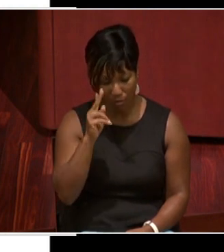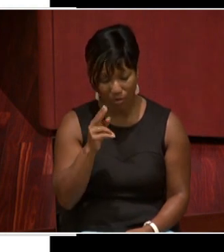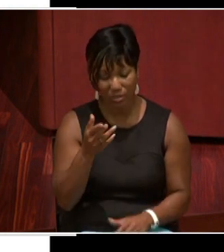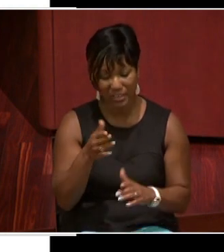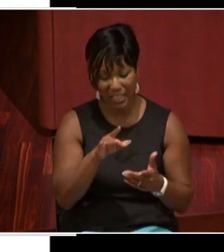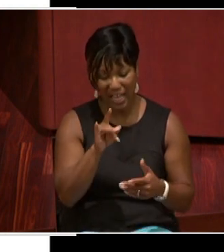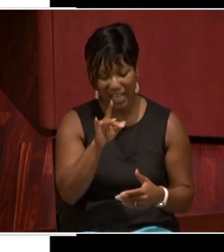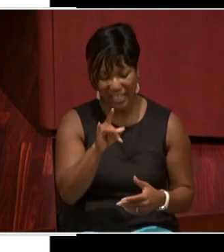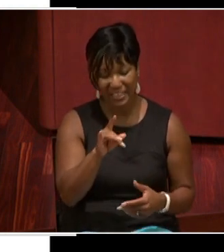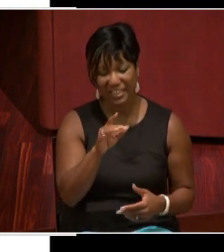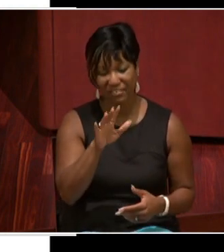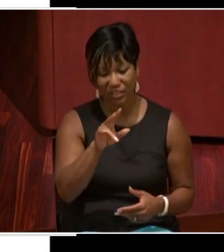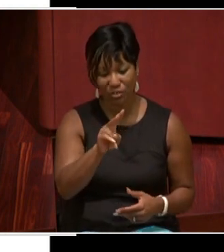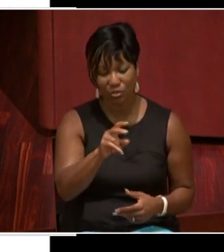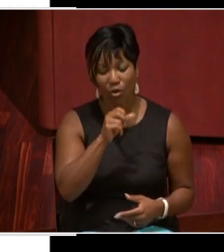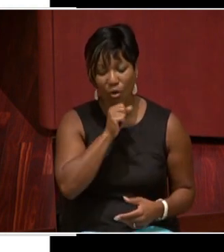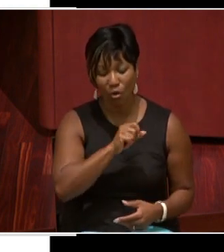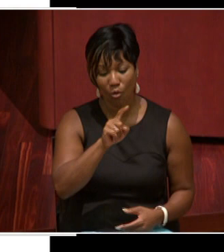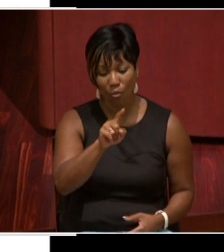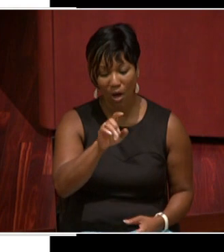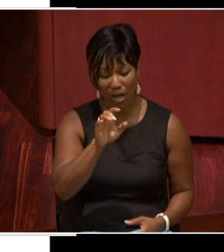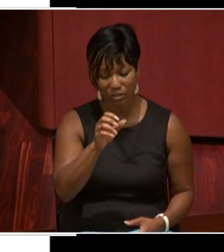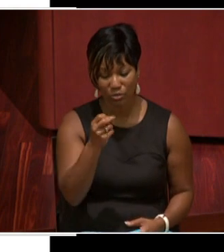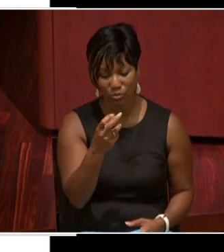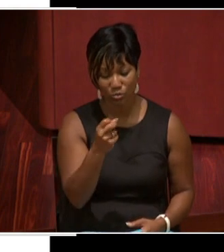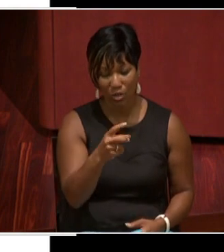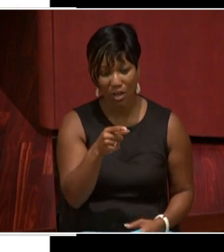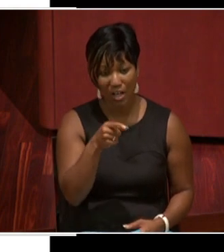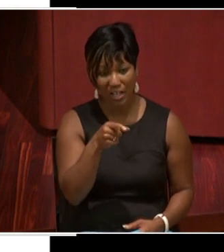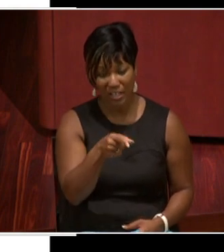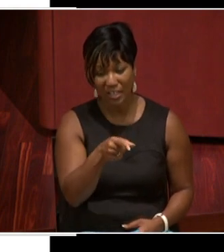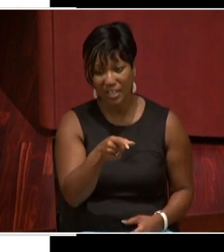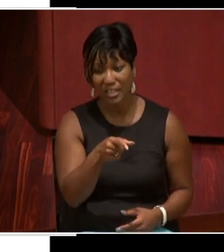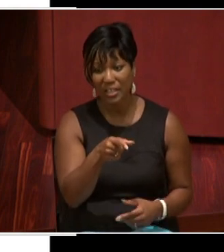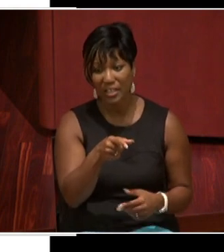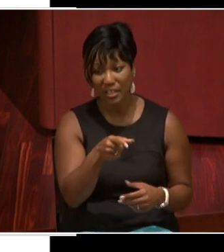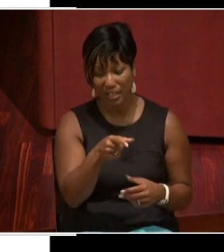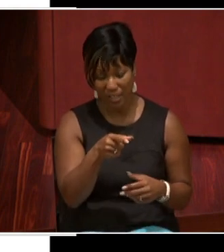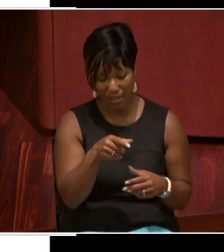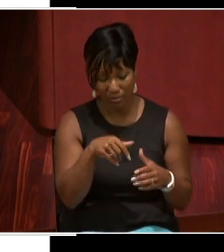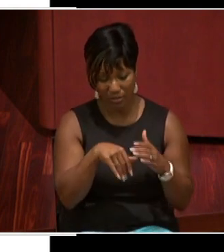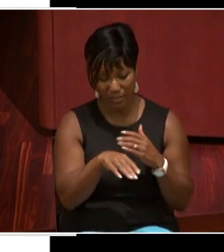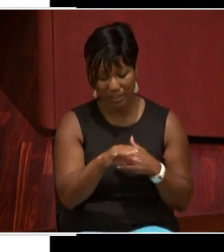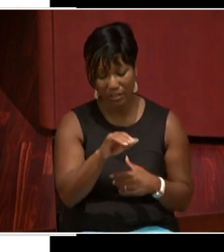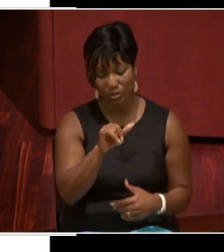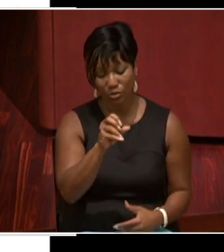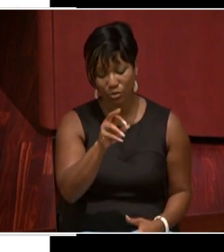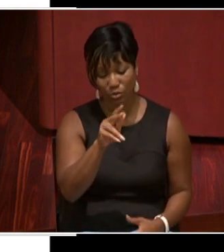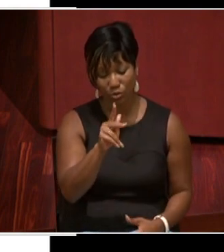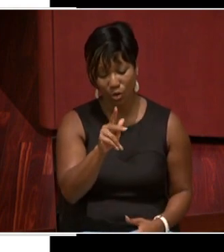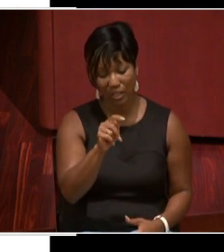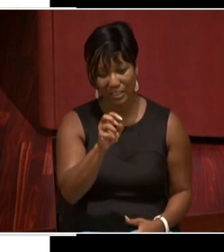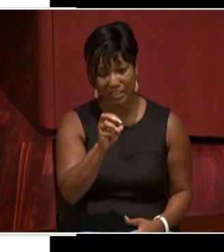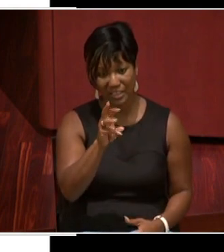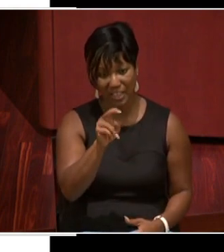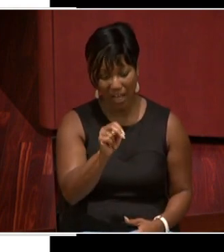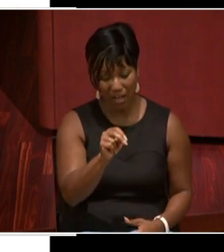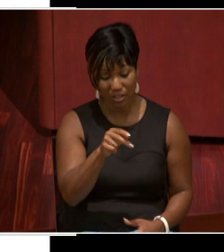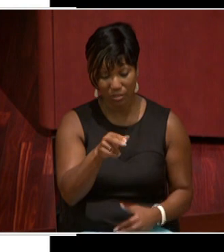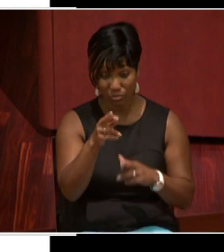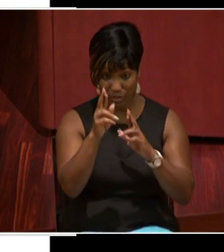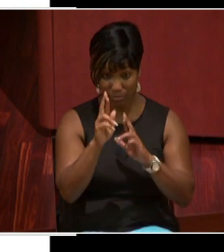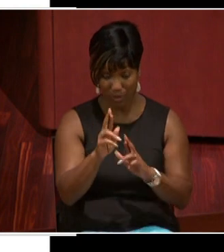was 112 years old, and he remembered Lord Cornwallis and the taking of Yorktown, was a faithful and highly